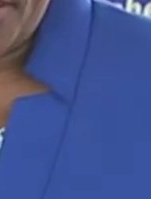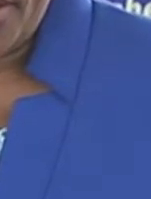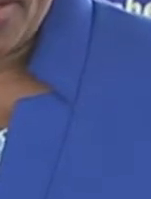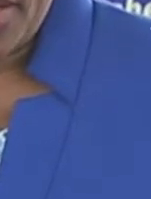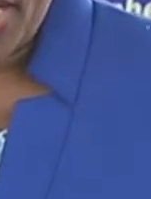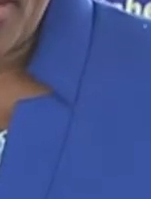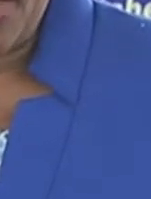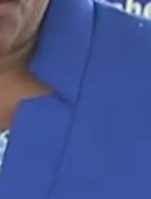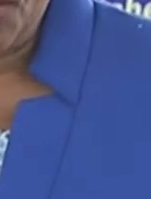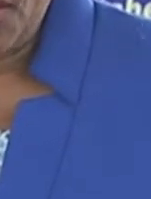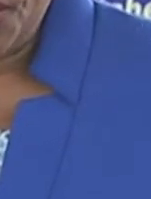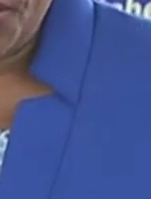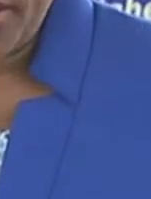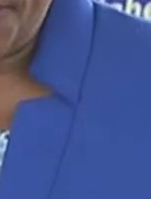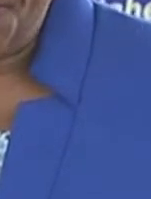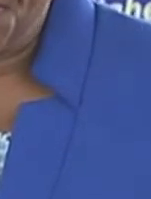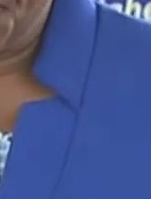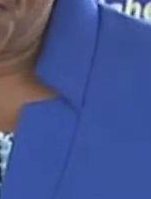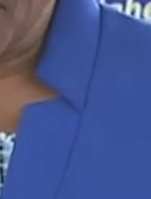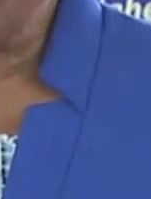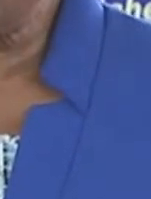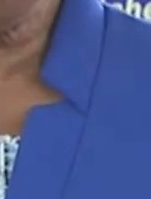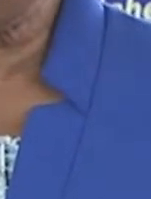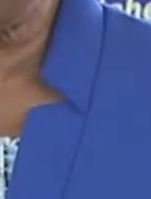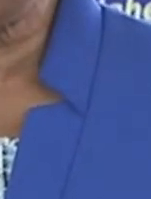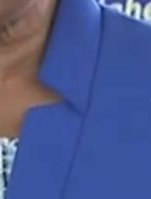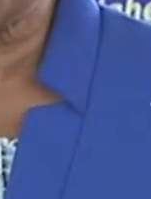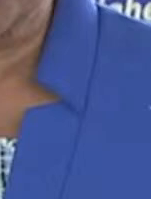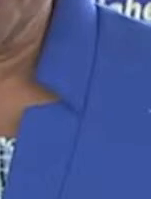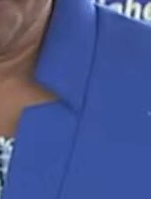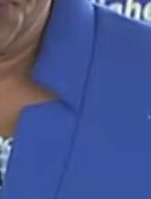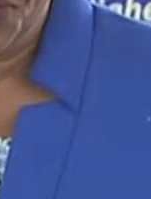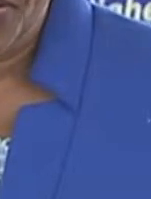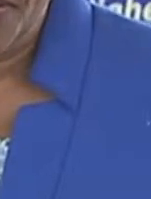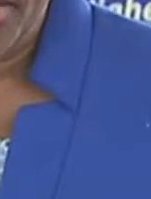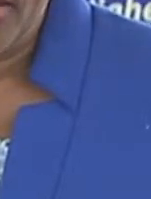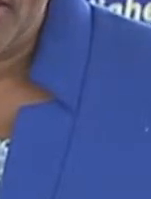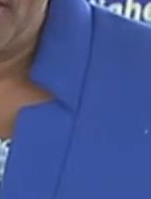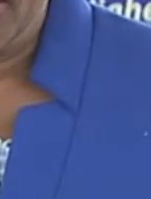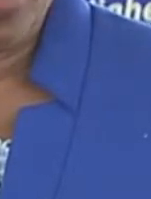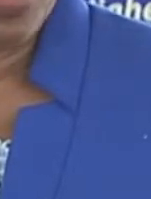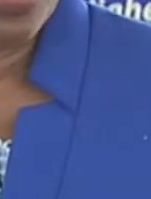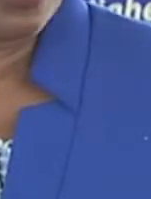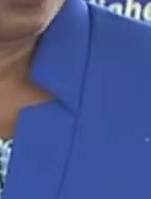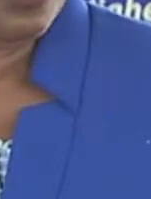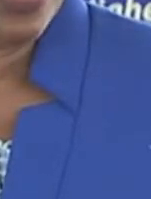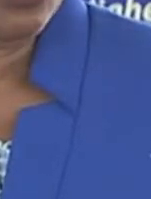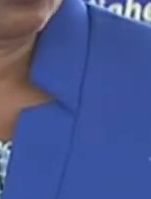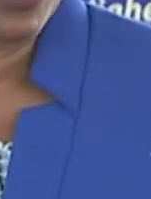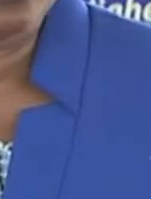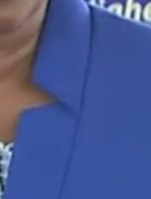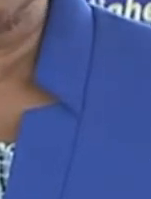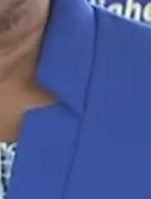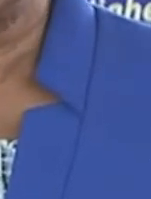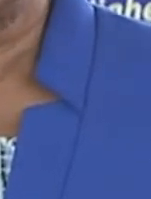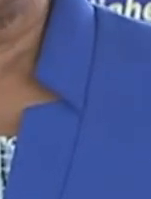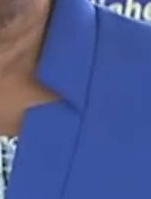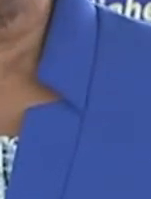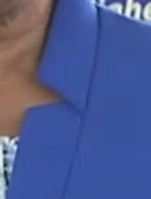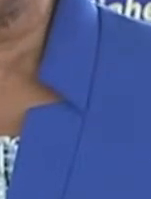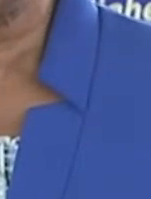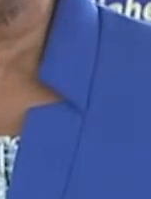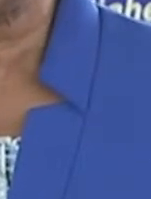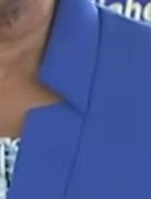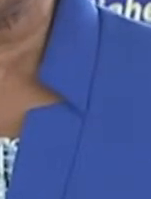And as I conclude, I want to thank the team that sat together